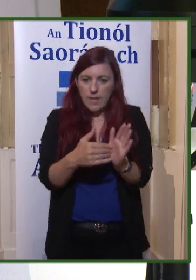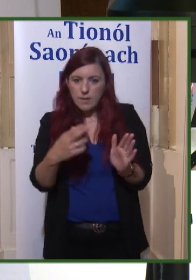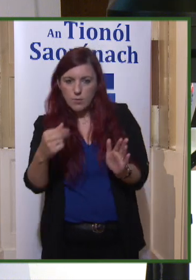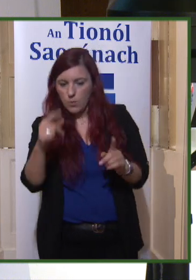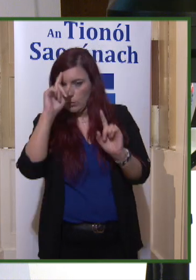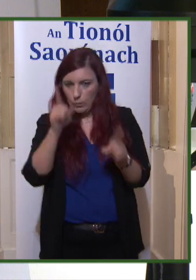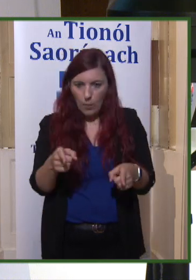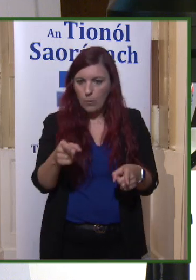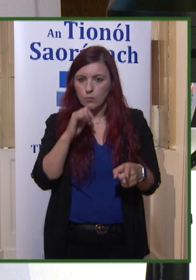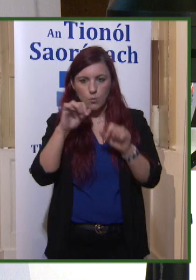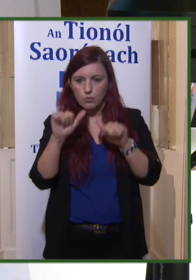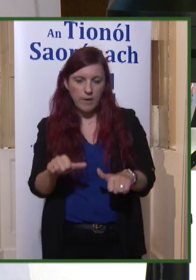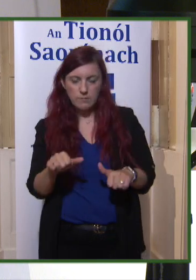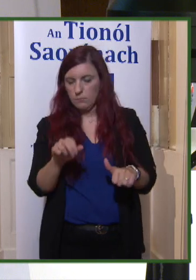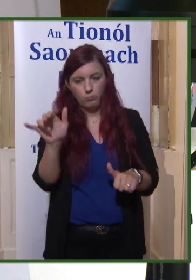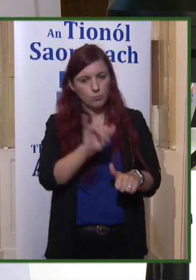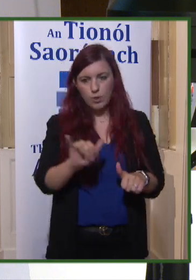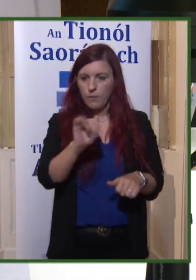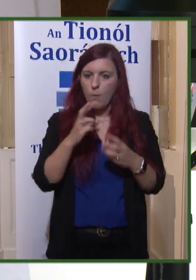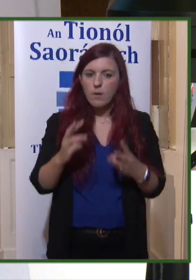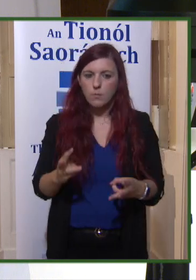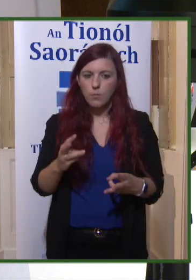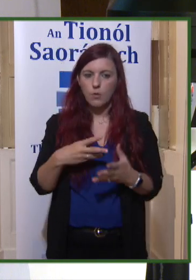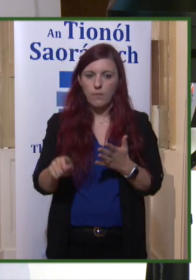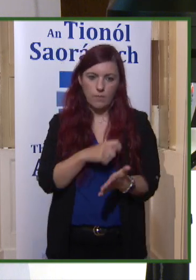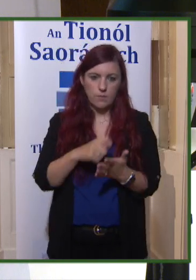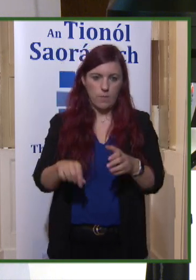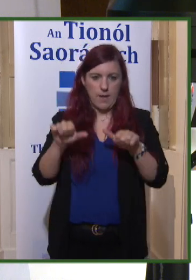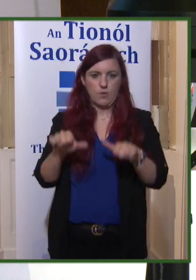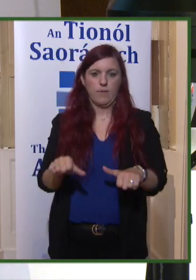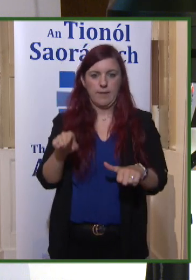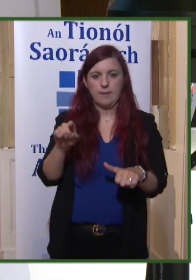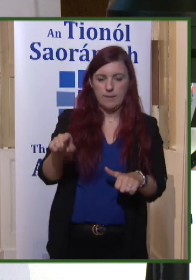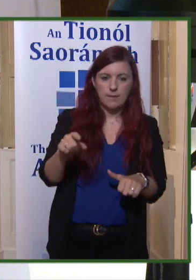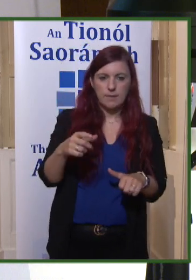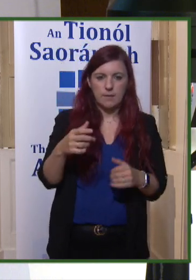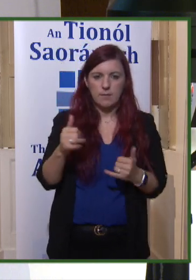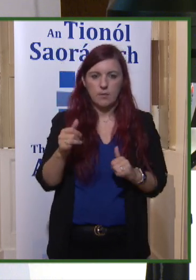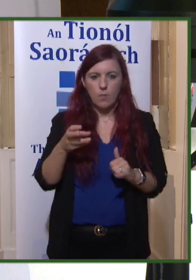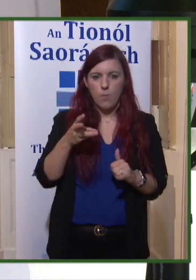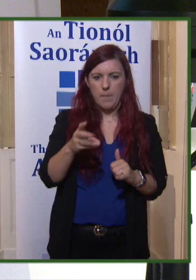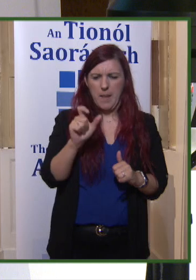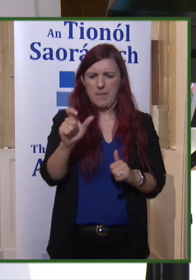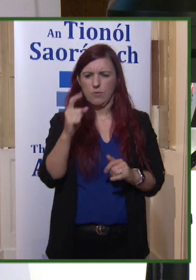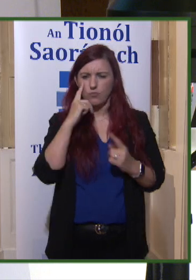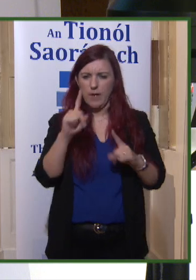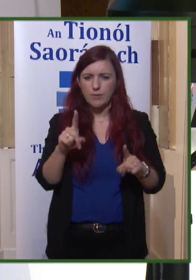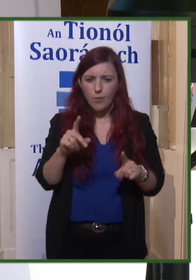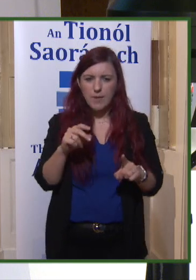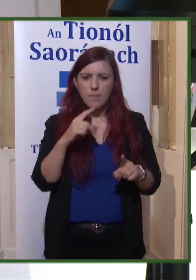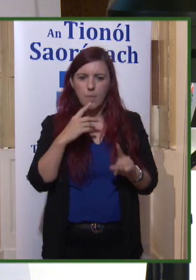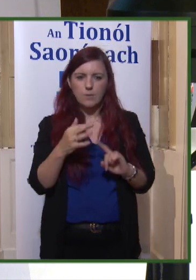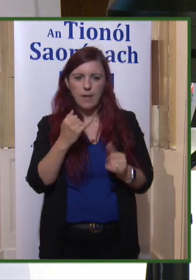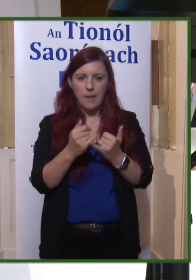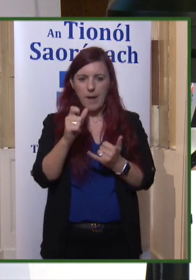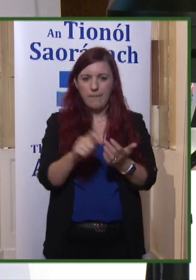have no opinion as well on an issue. I agree that probably it would be a little bit odd, but it's a bit like voting.